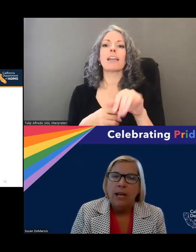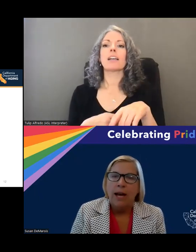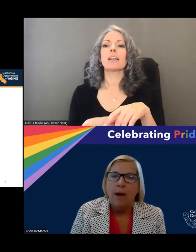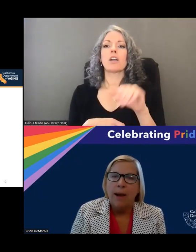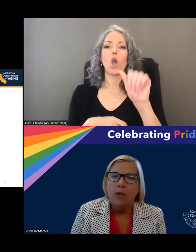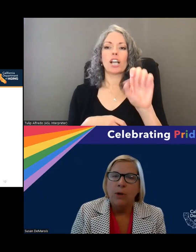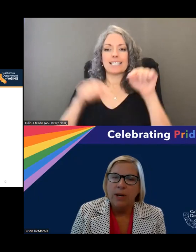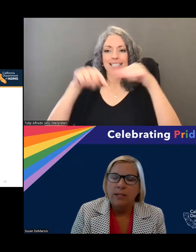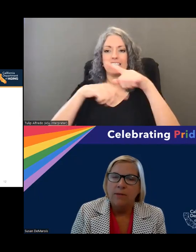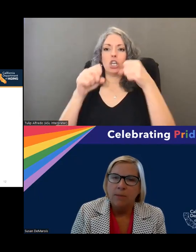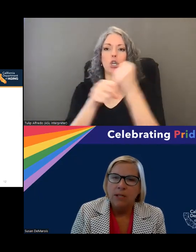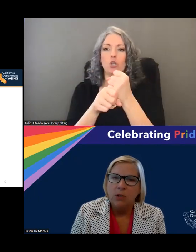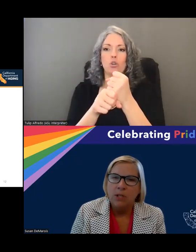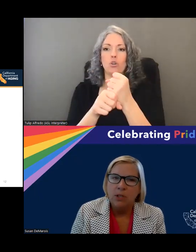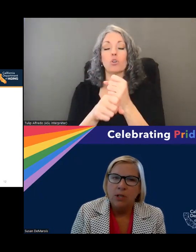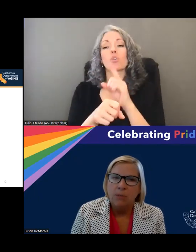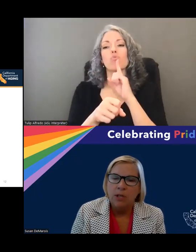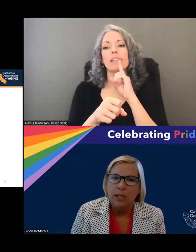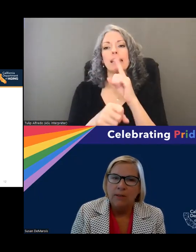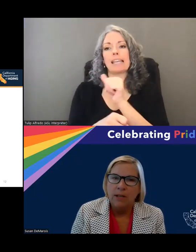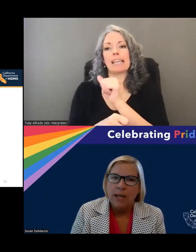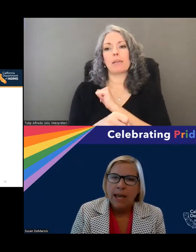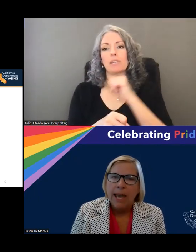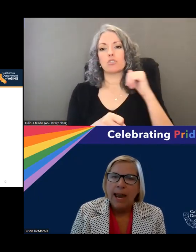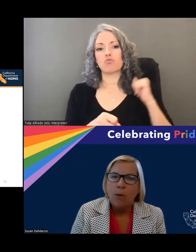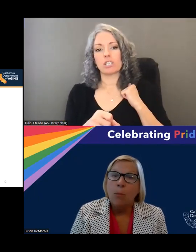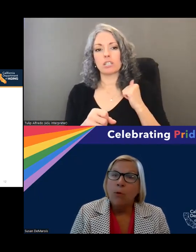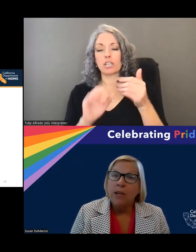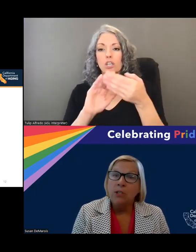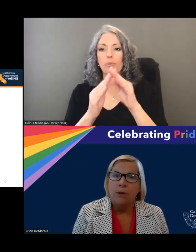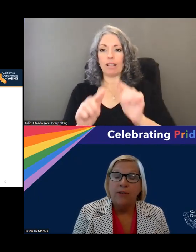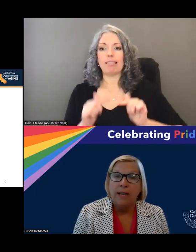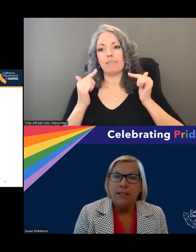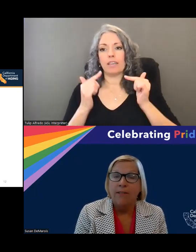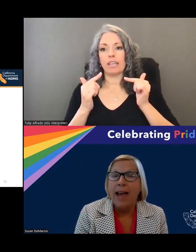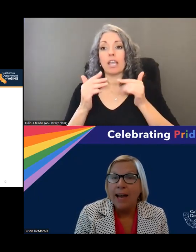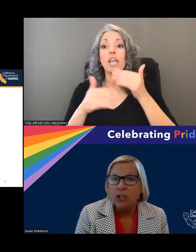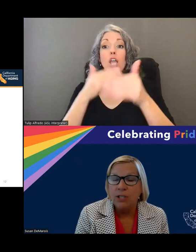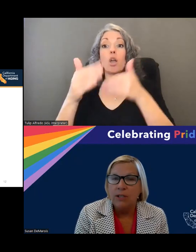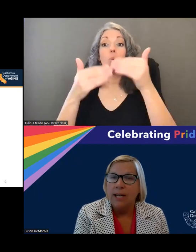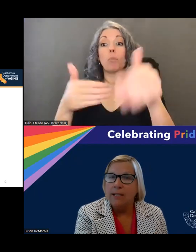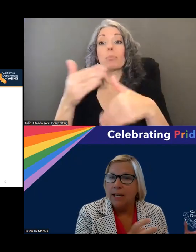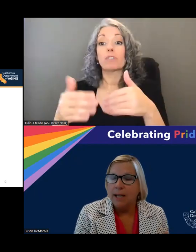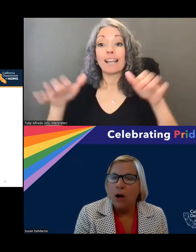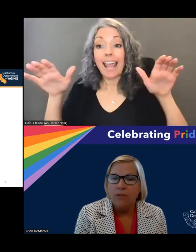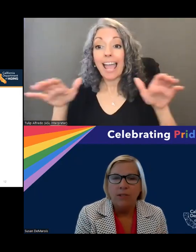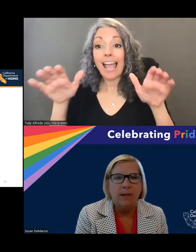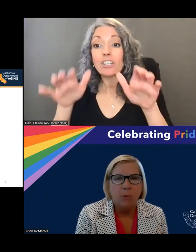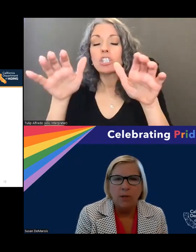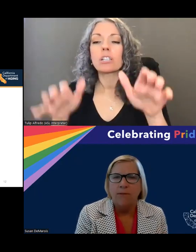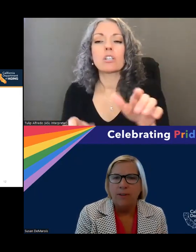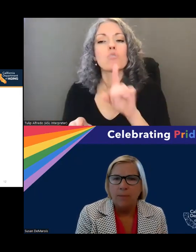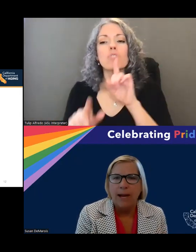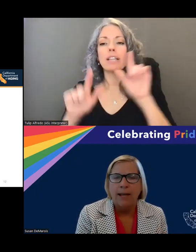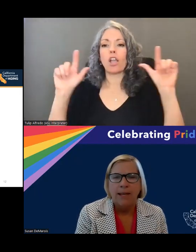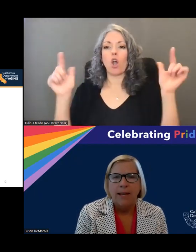year at the request of the Administration on Community Living. And we're moving into a phase of action and taking all of this